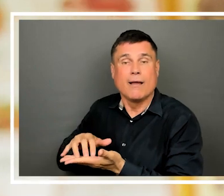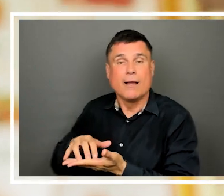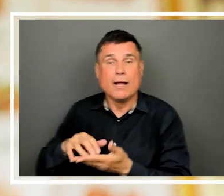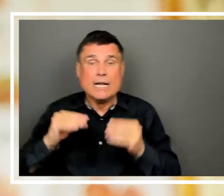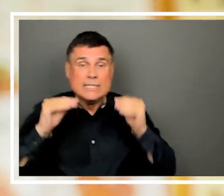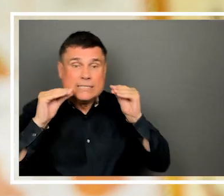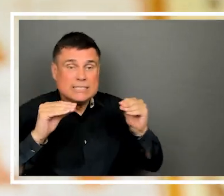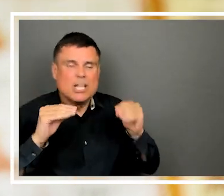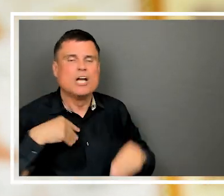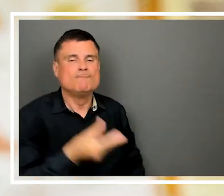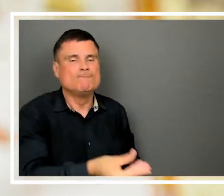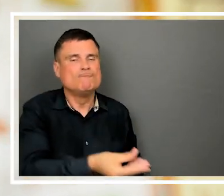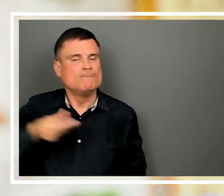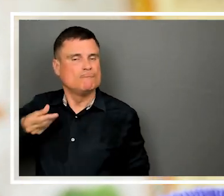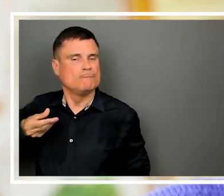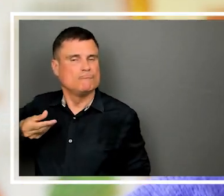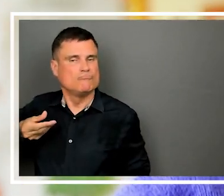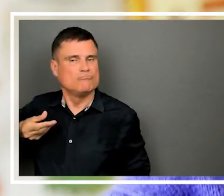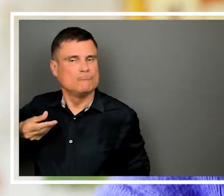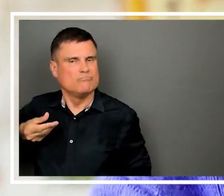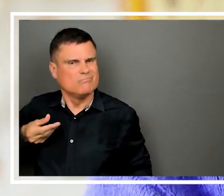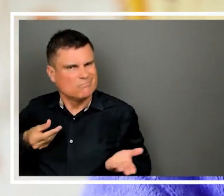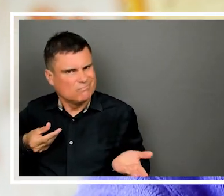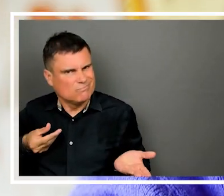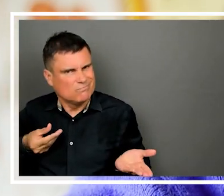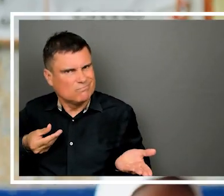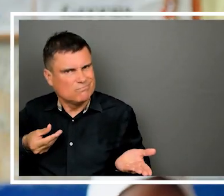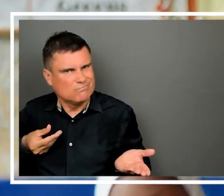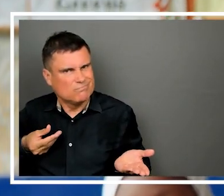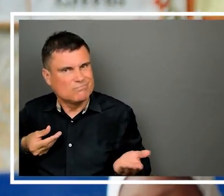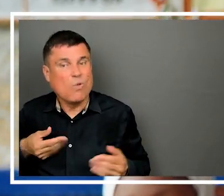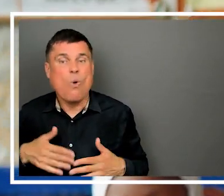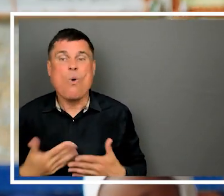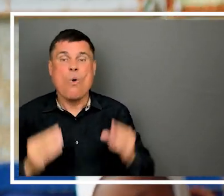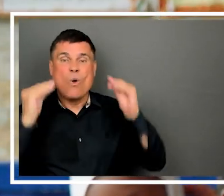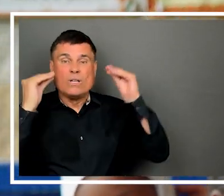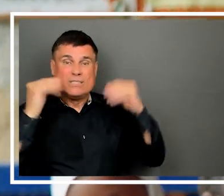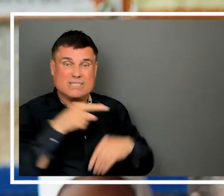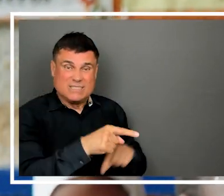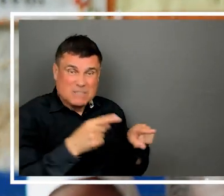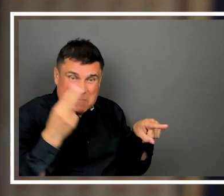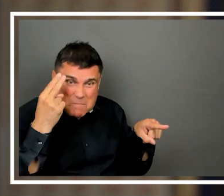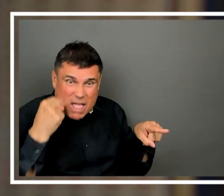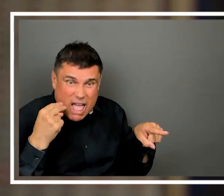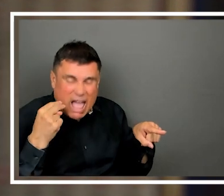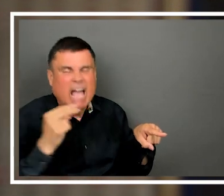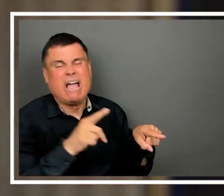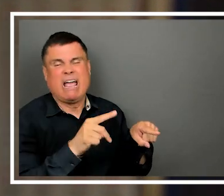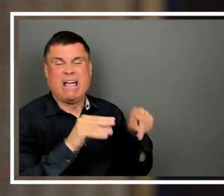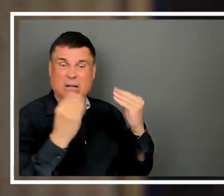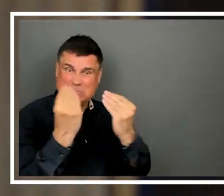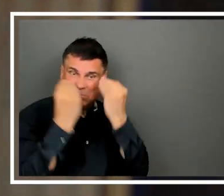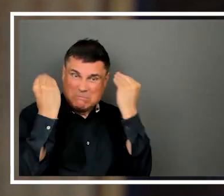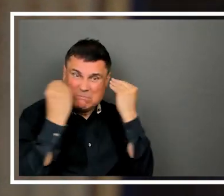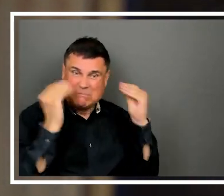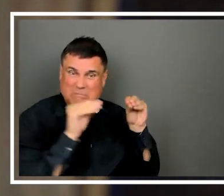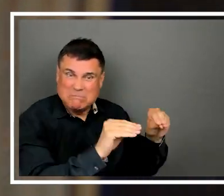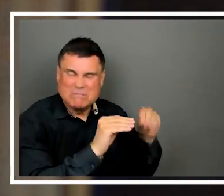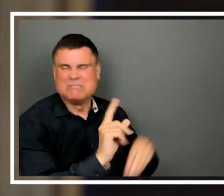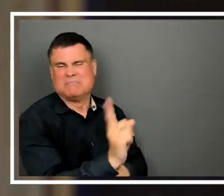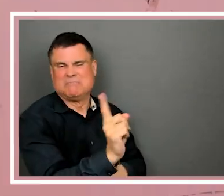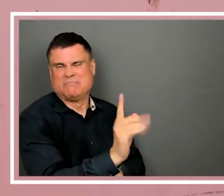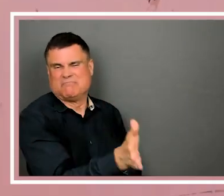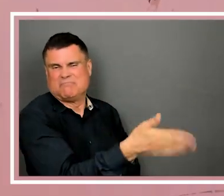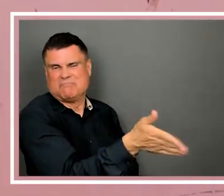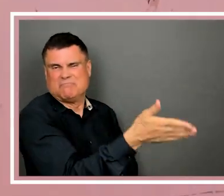won't help you if the teacher is not willing to use them, or if the teacher believes that children who are blind don't need